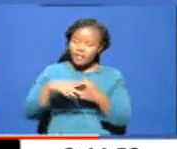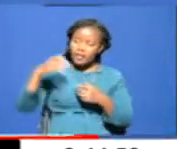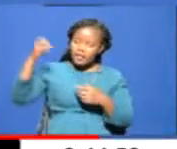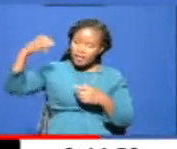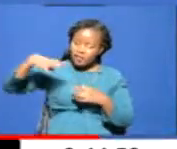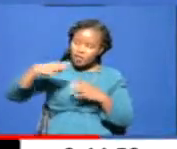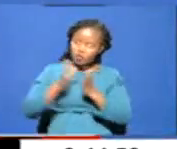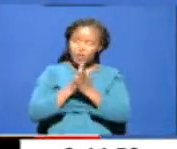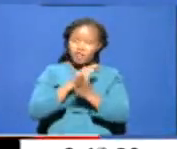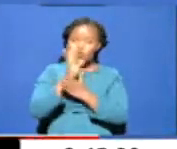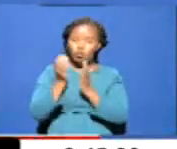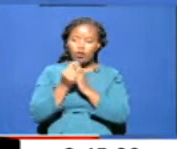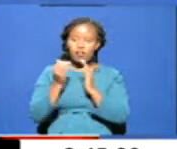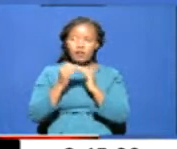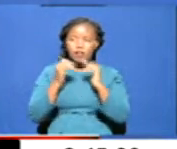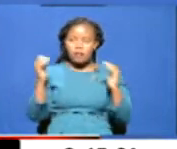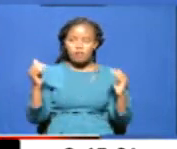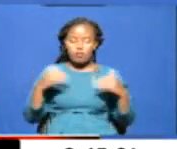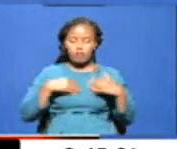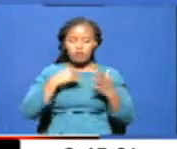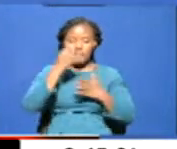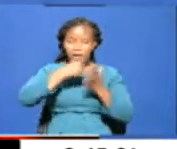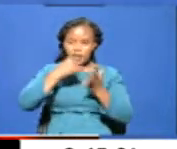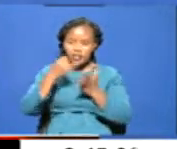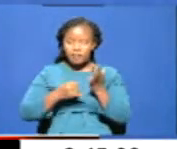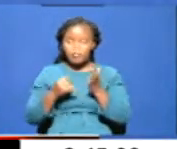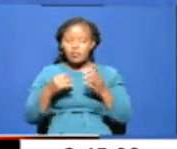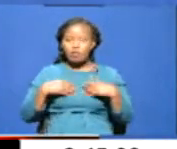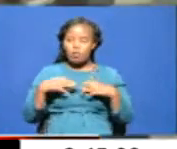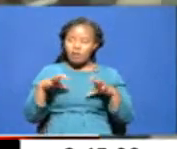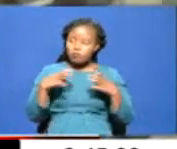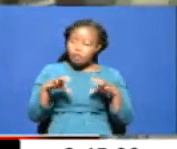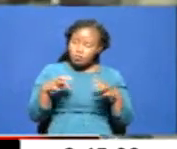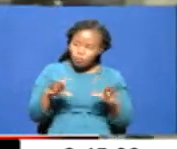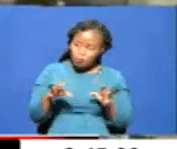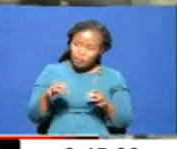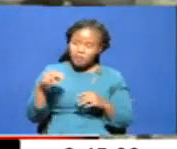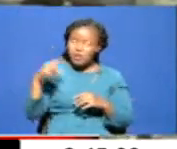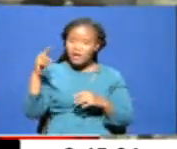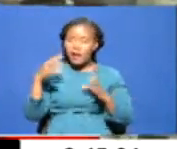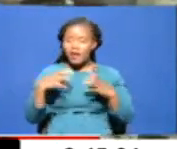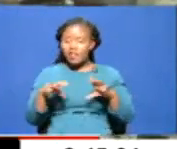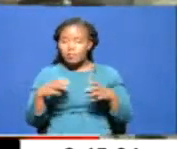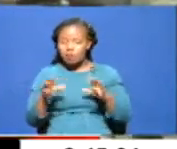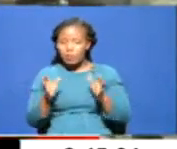levels of artisan, craft, diploma, higher diploma and degree.